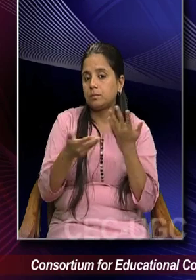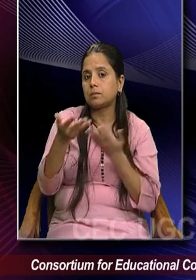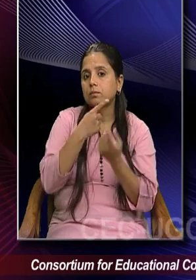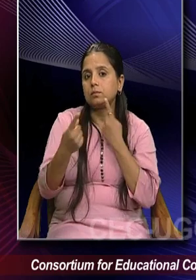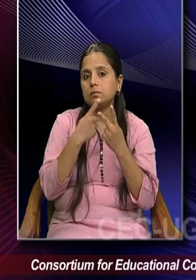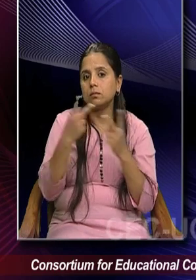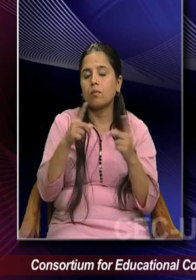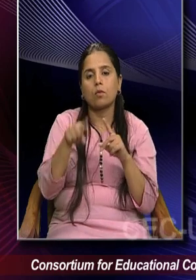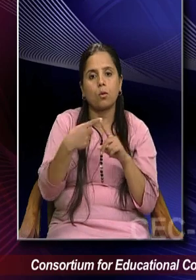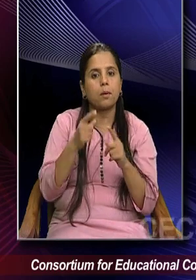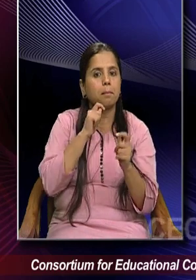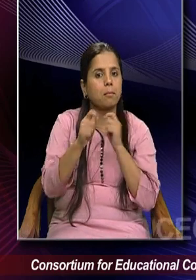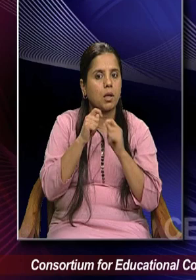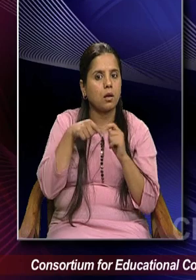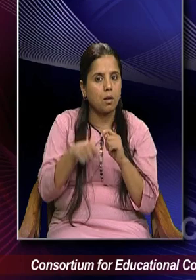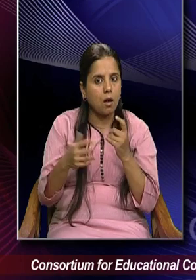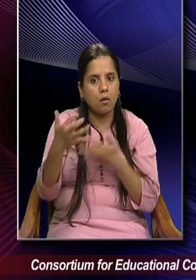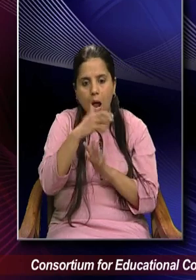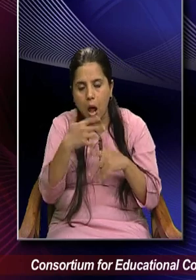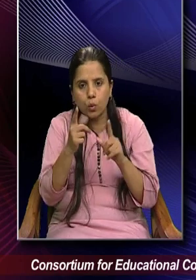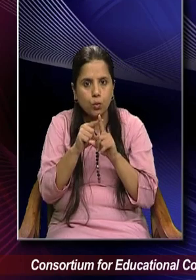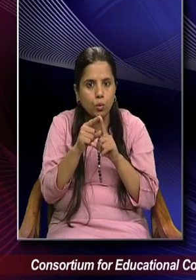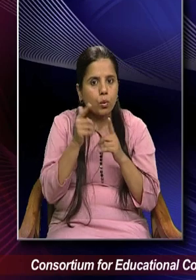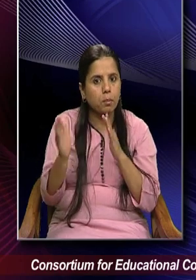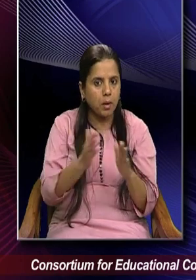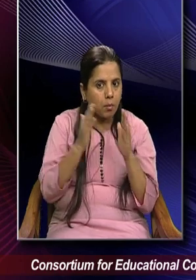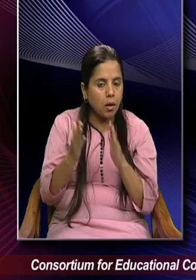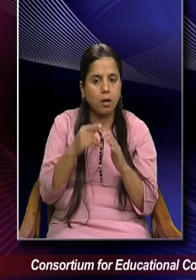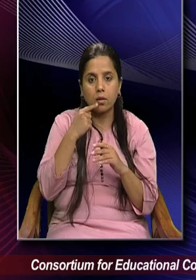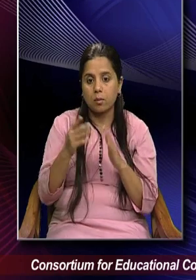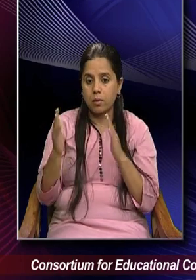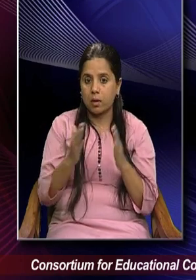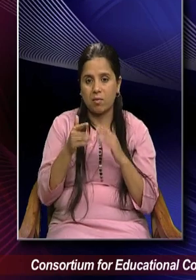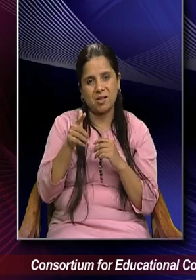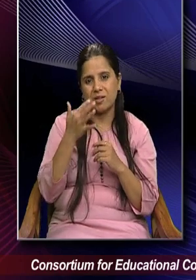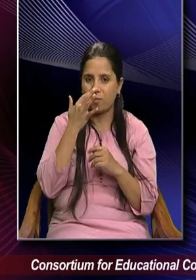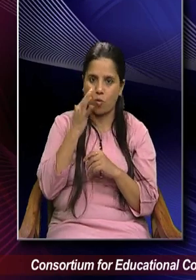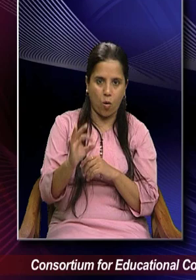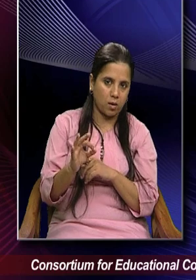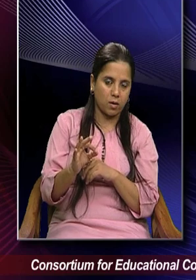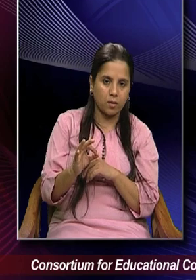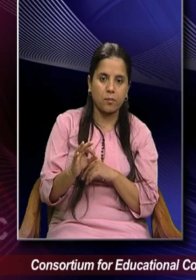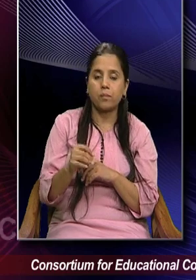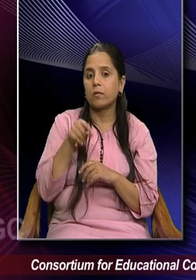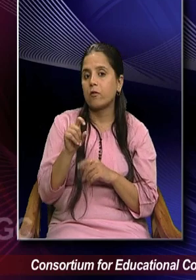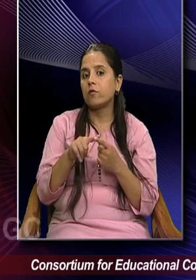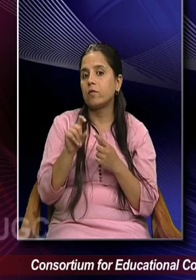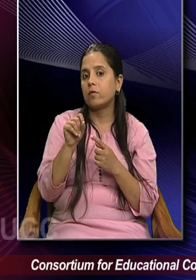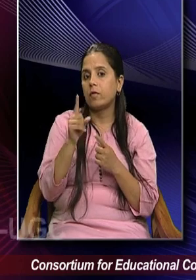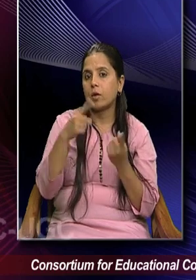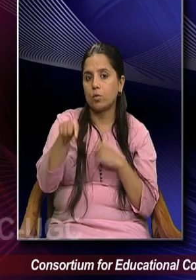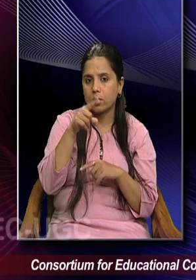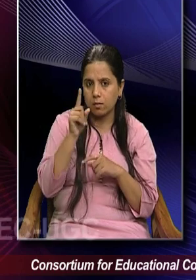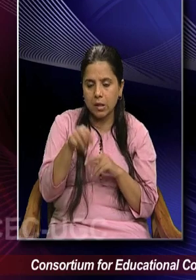discussing about the media coverage preparations. So, preparation is the key. And first of all, you have